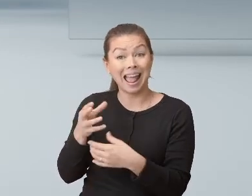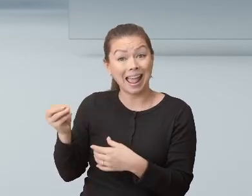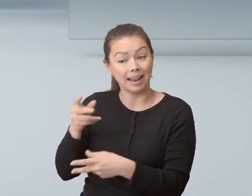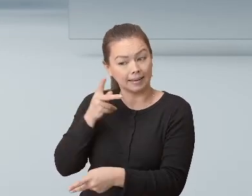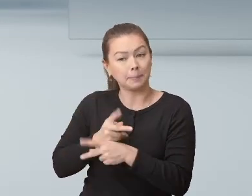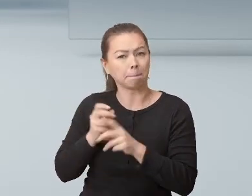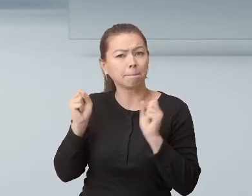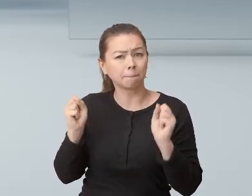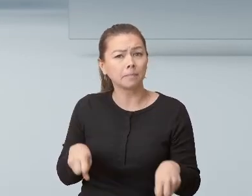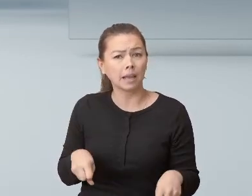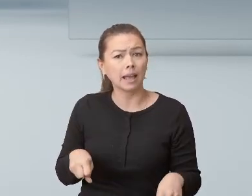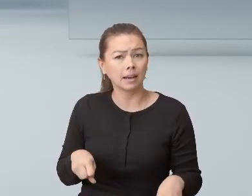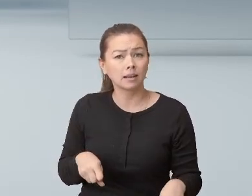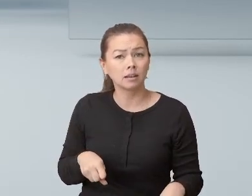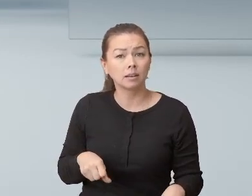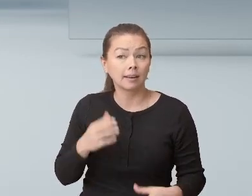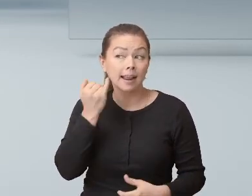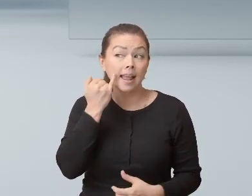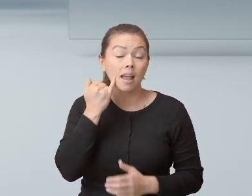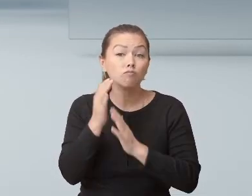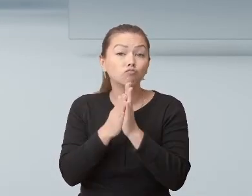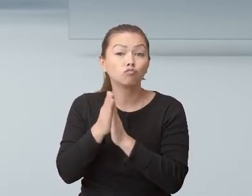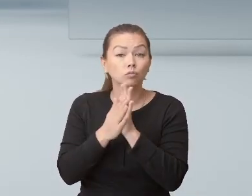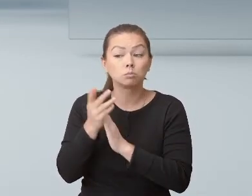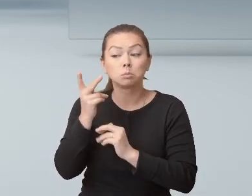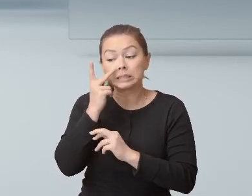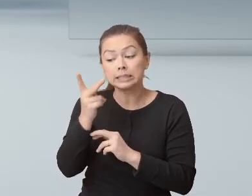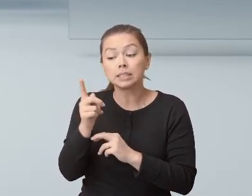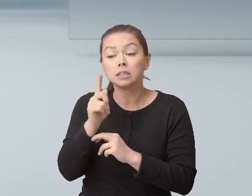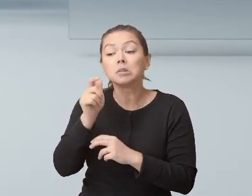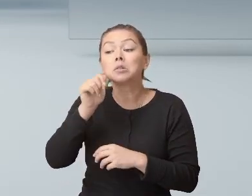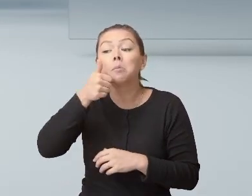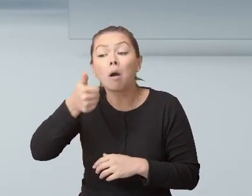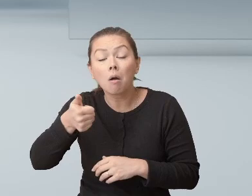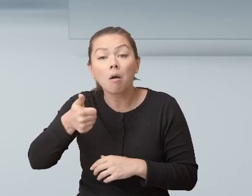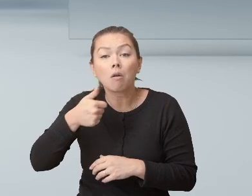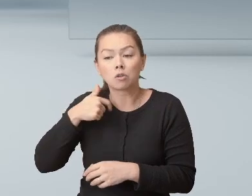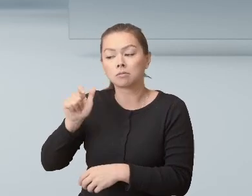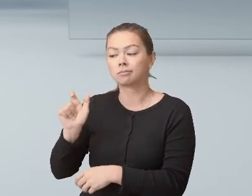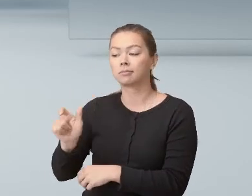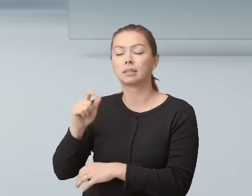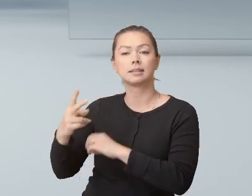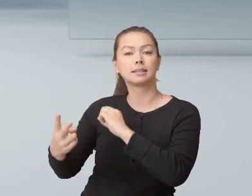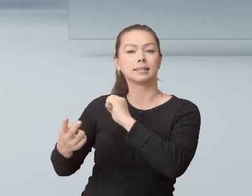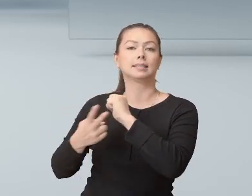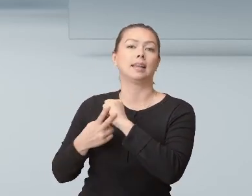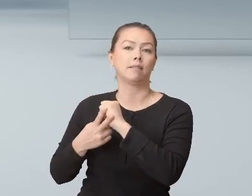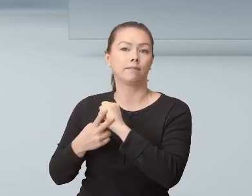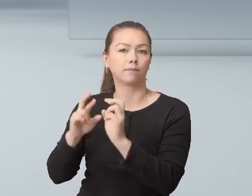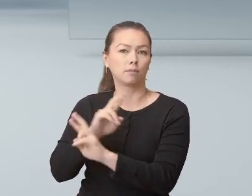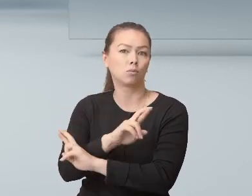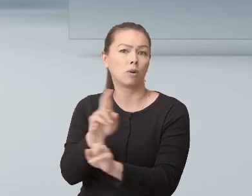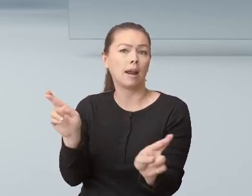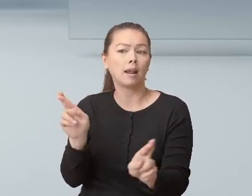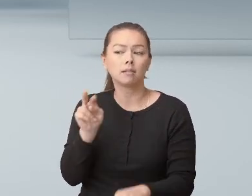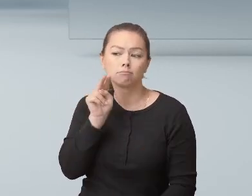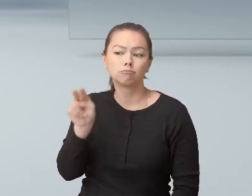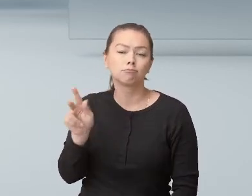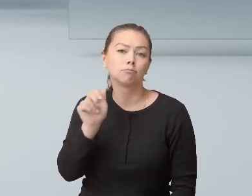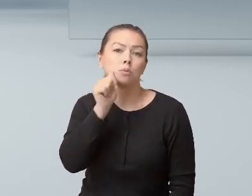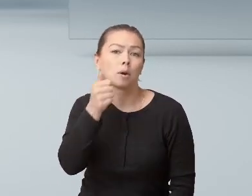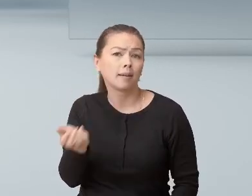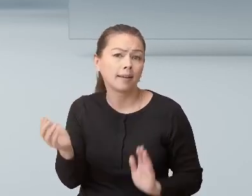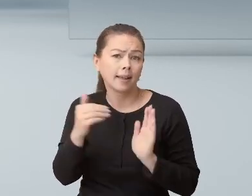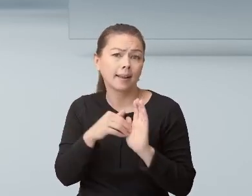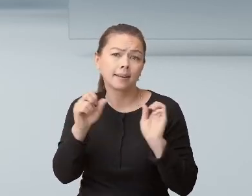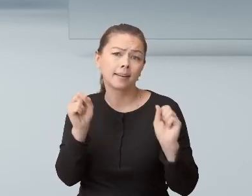I want to see what that looks like tomorrow. I could just save that. I can go back to it at any point in time. It was all generated via that Copilot tool.